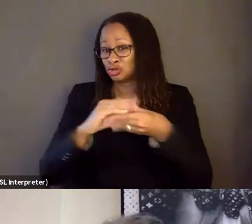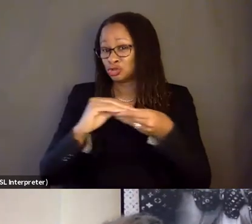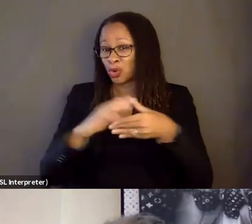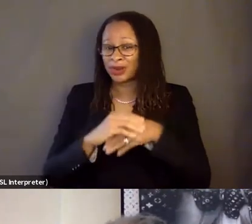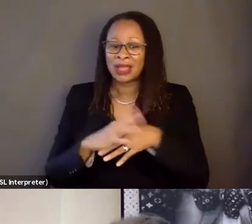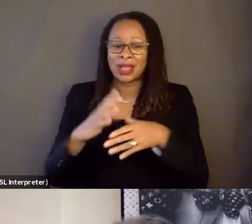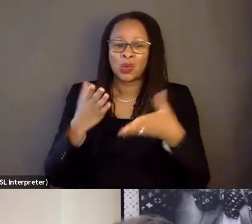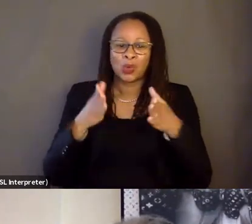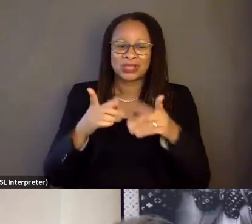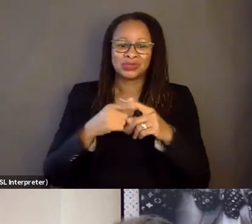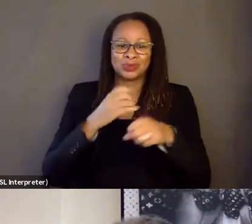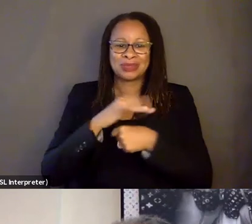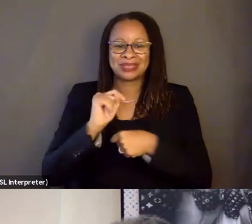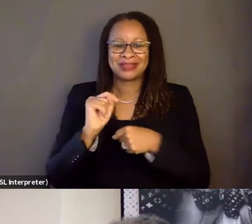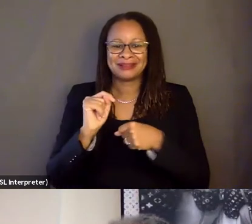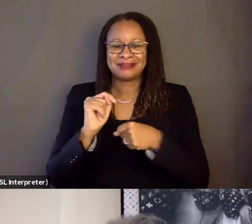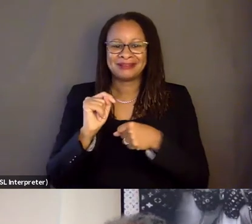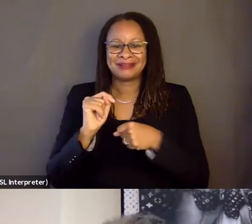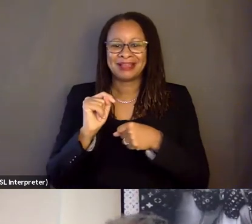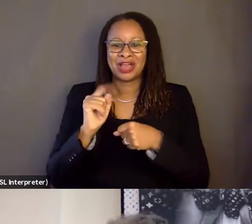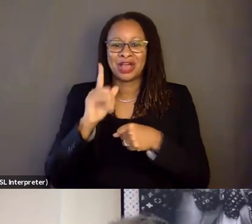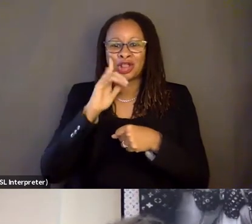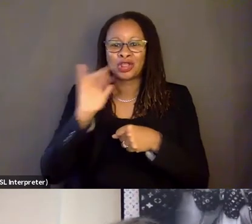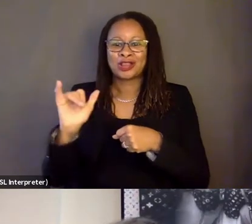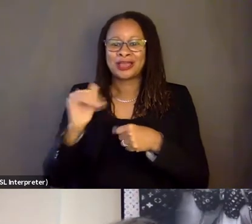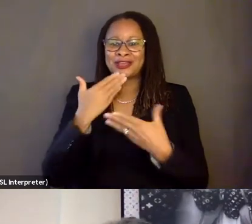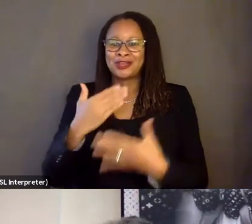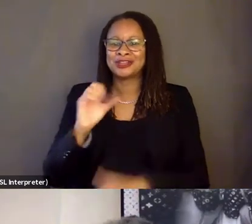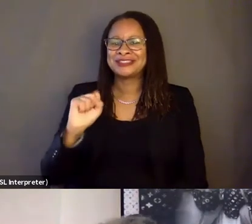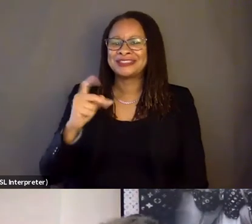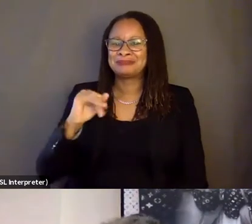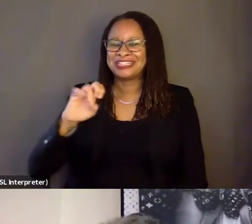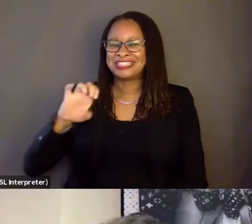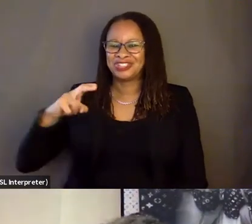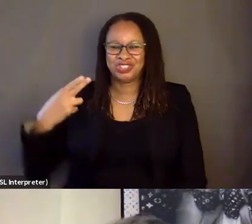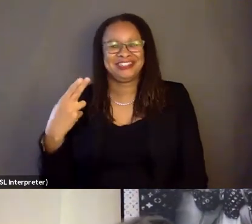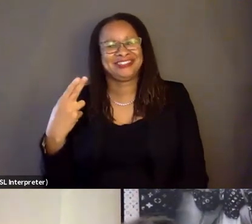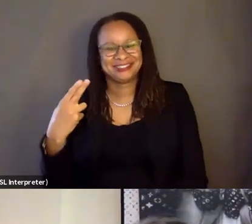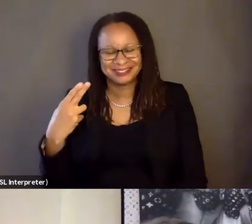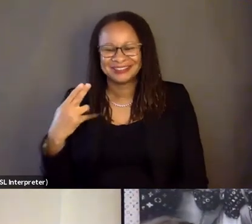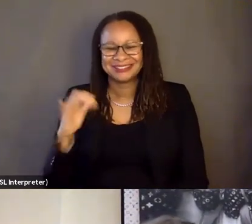it resemble good spinach. And